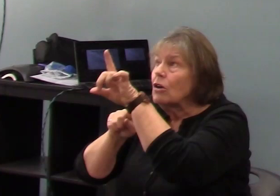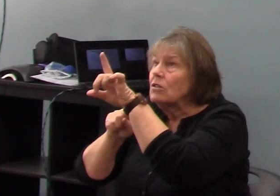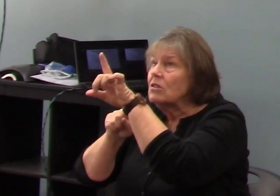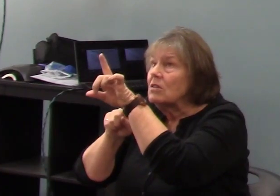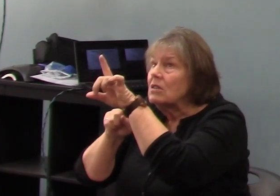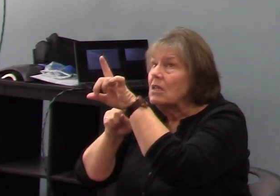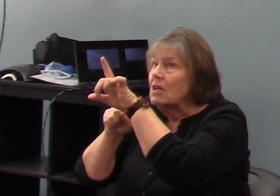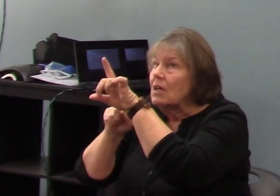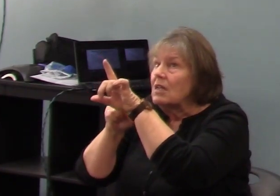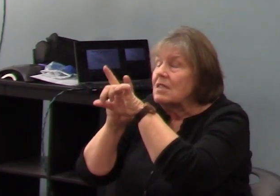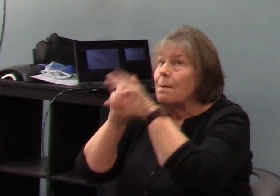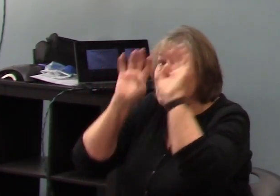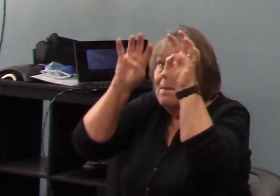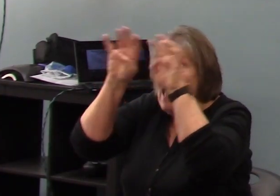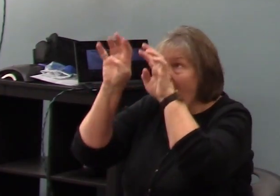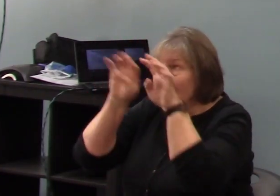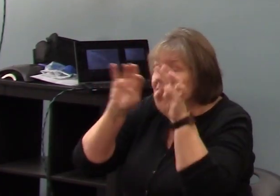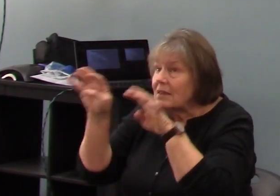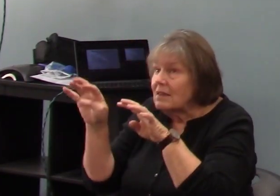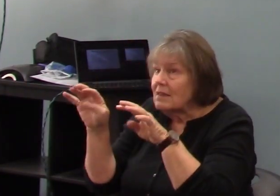actually be here.